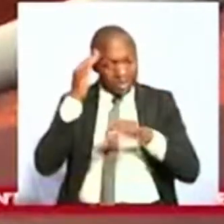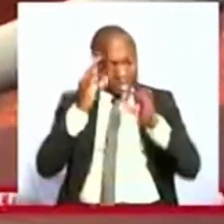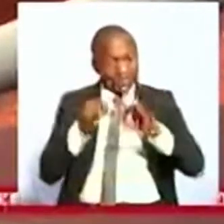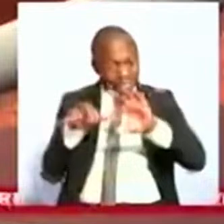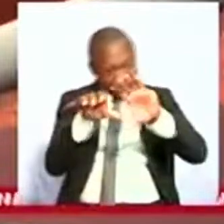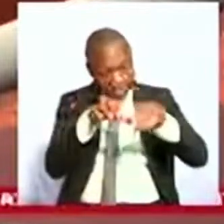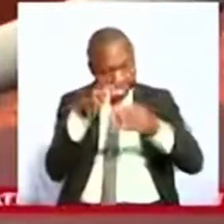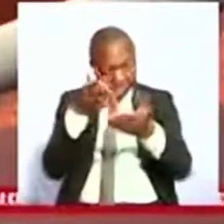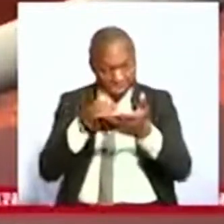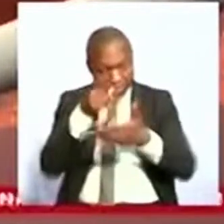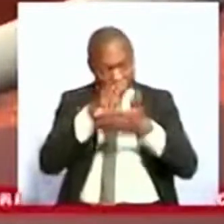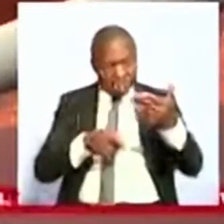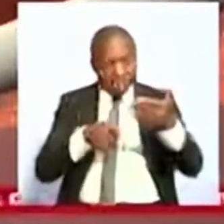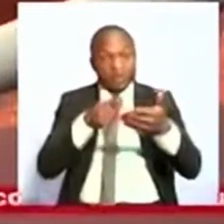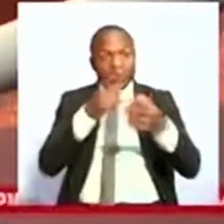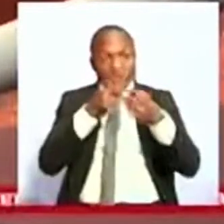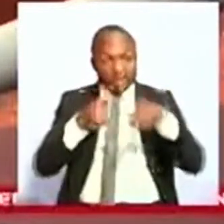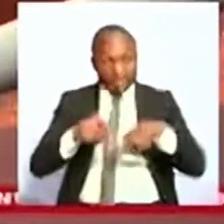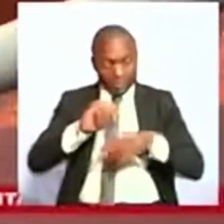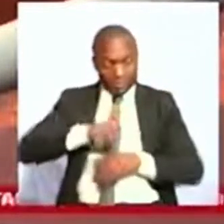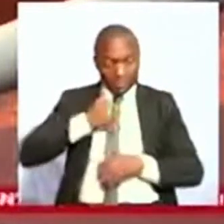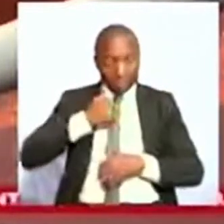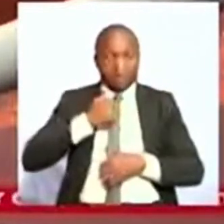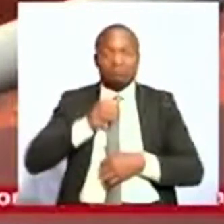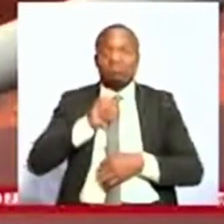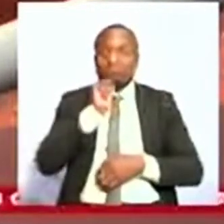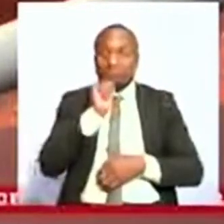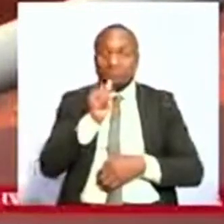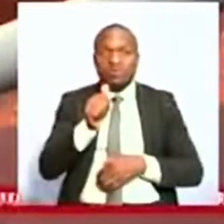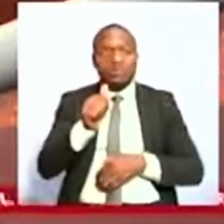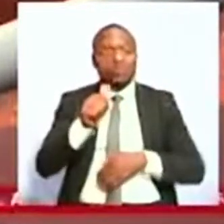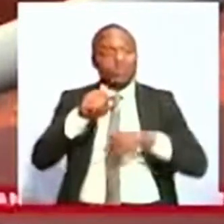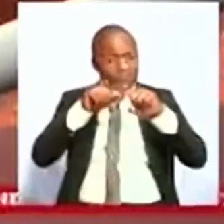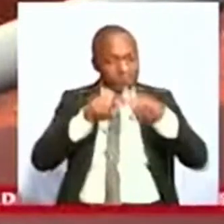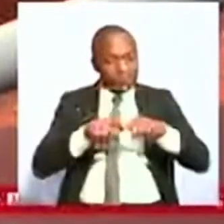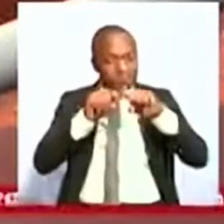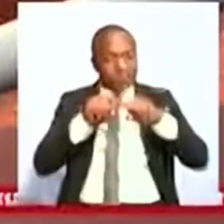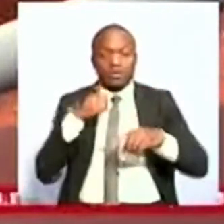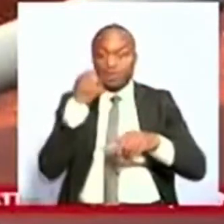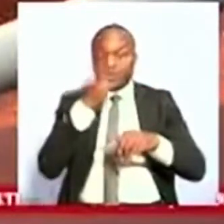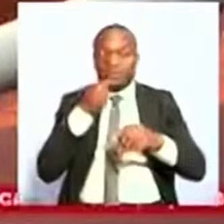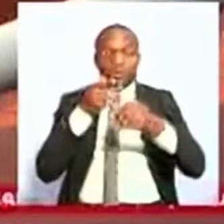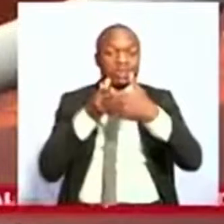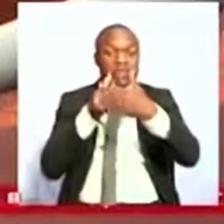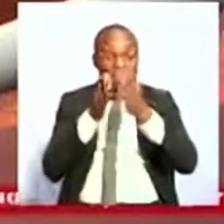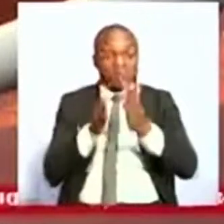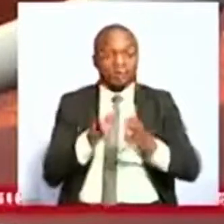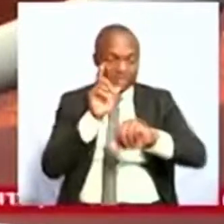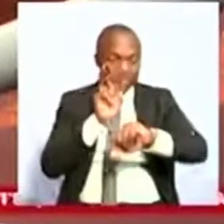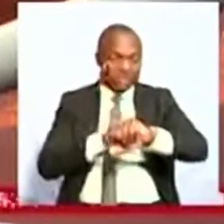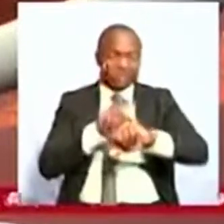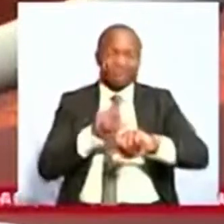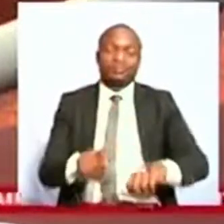this, this is what will happen to me. And it shouldn't be dependent on who the leaders are at the time.